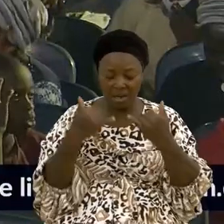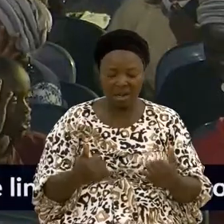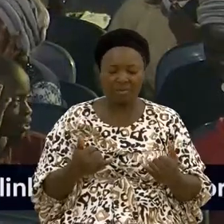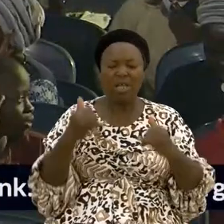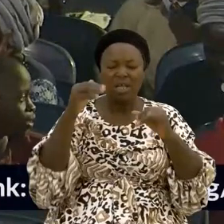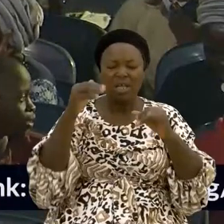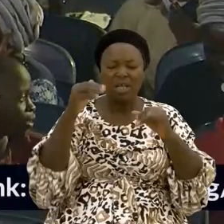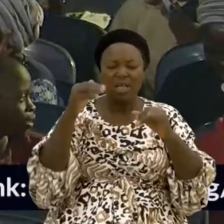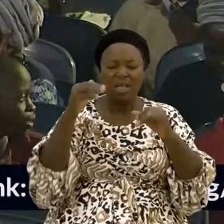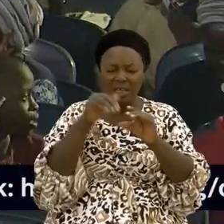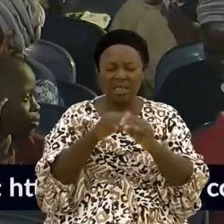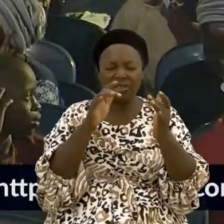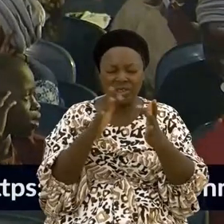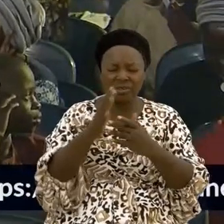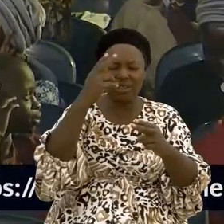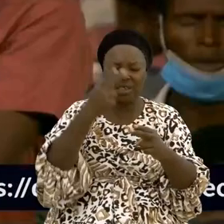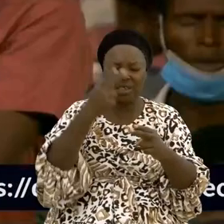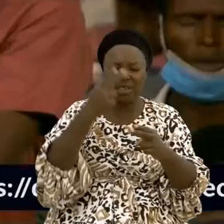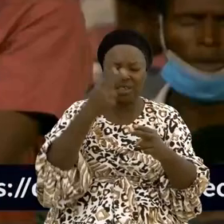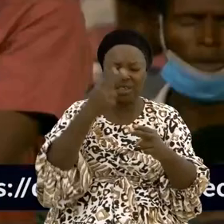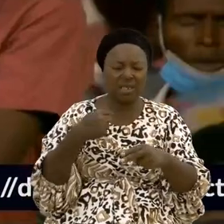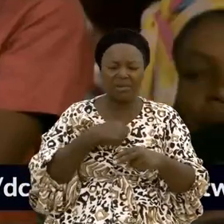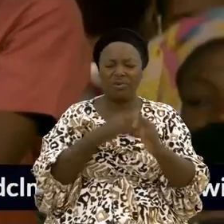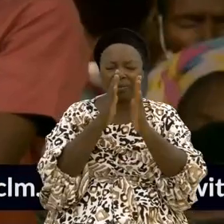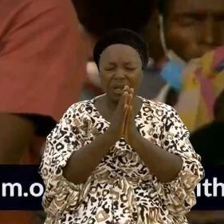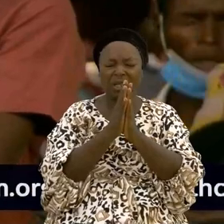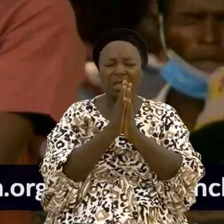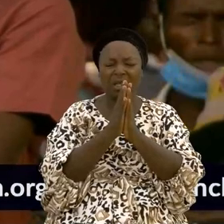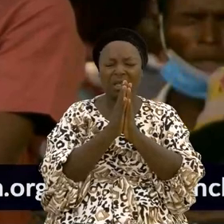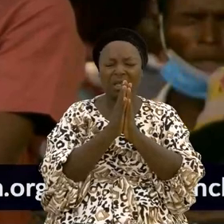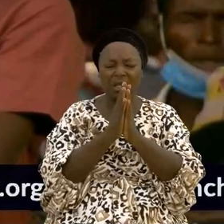In Jesus' name we pray.